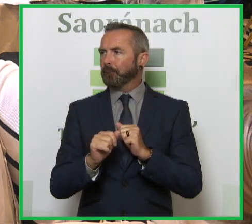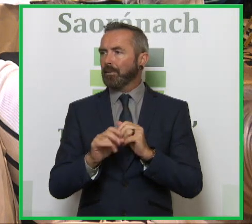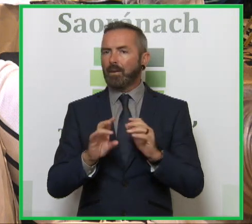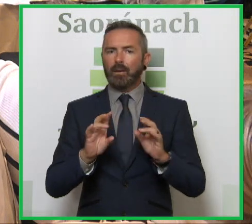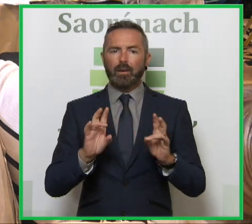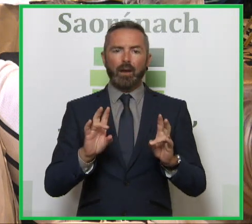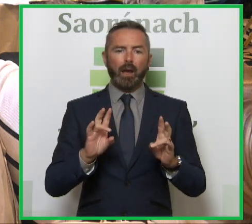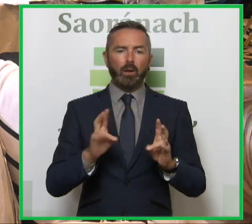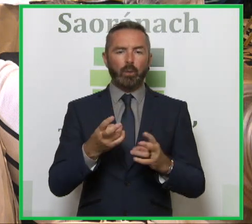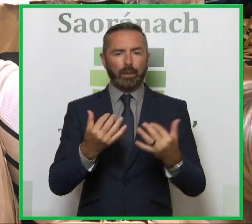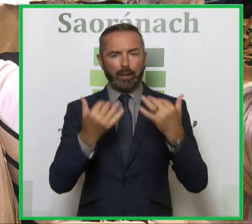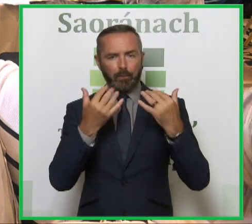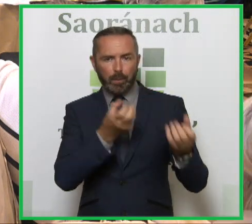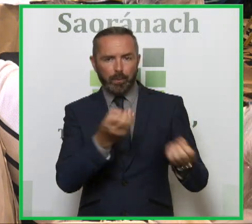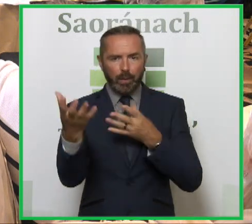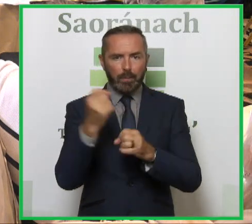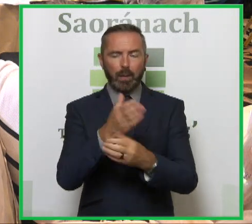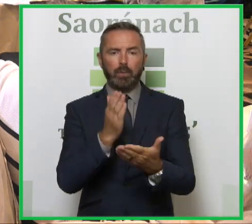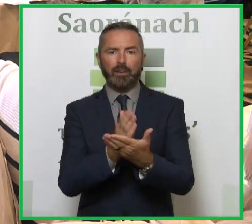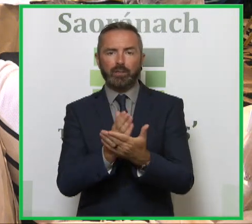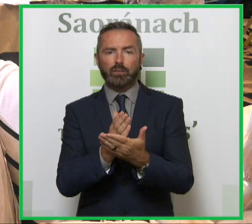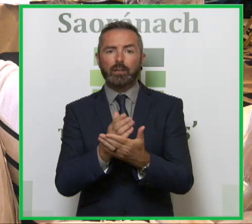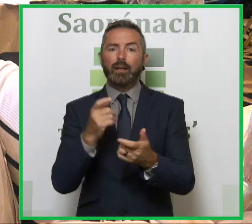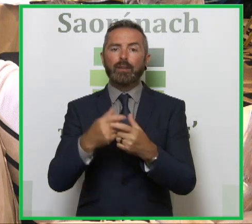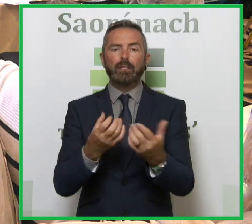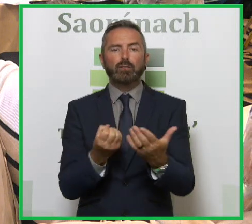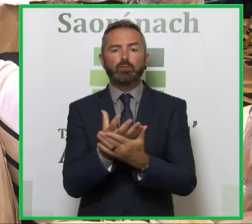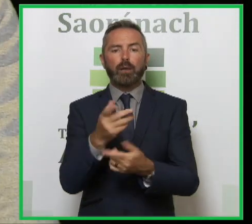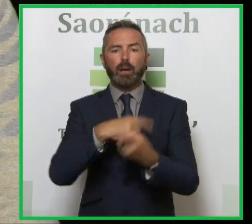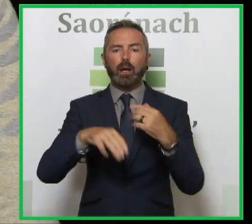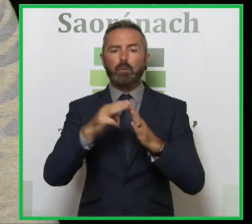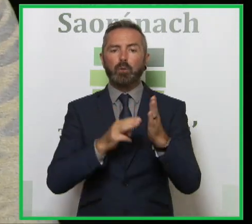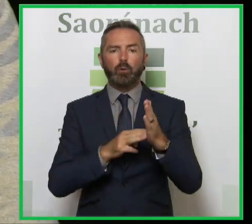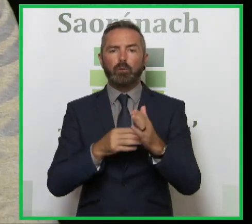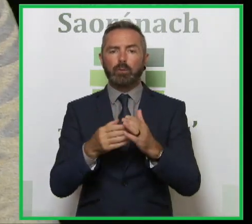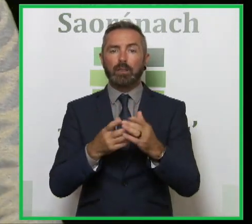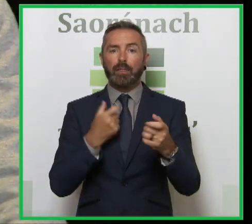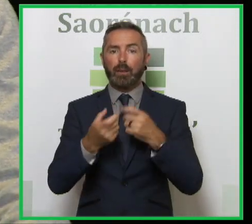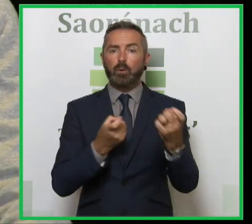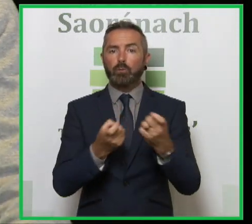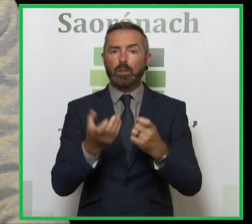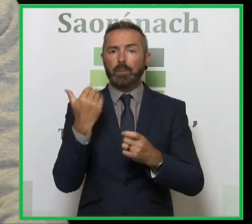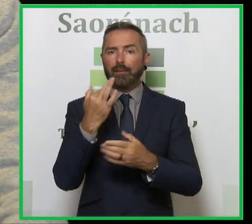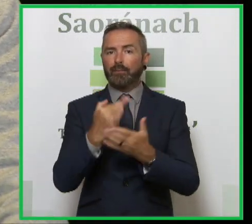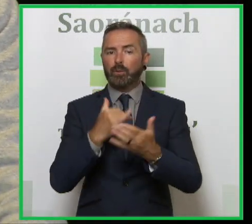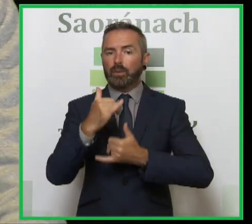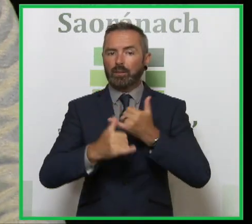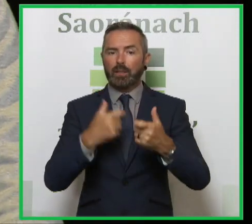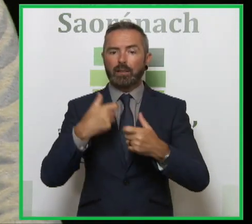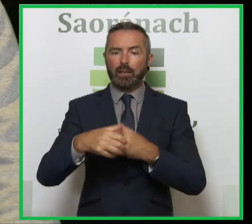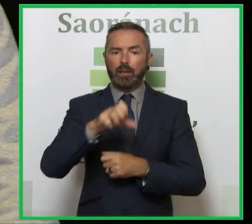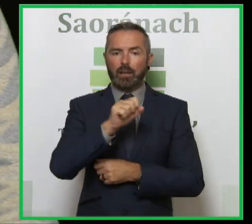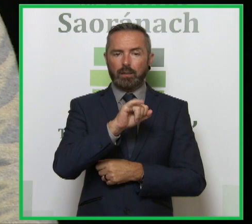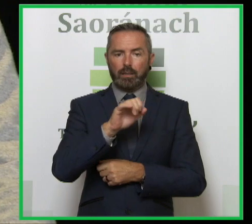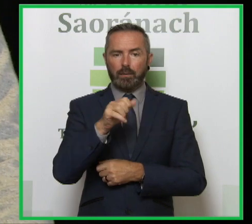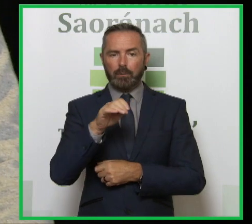contextualise prevention very quickly, and then describe the programme that we've been running for the last couple of years. And then we have Sive, who's taken part in the